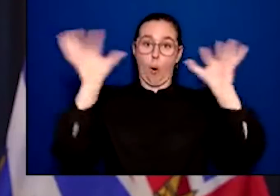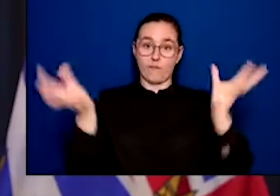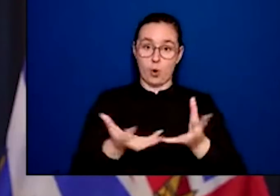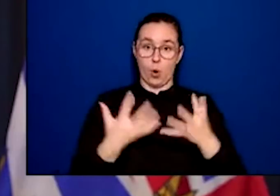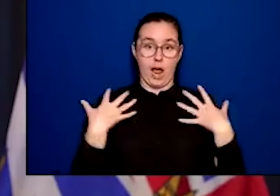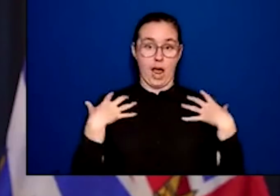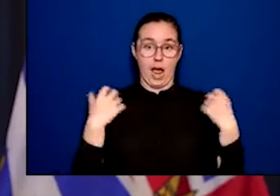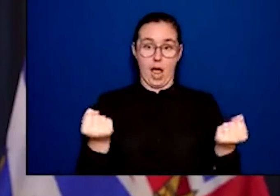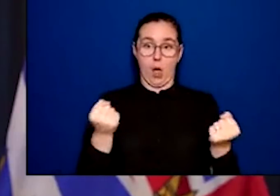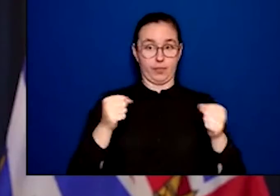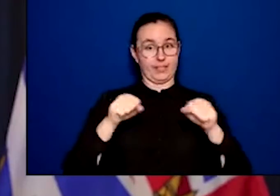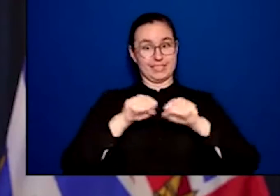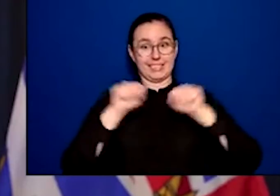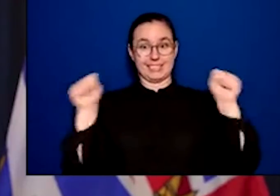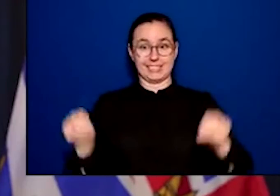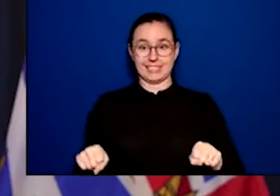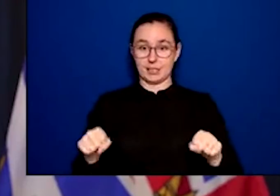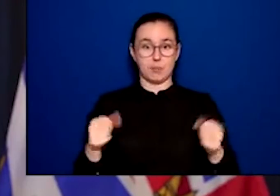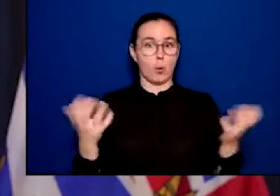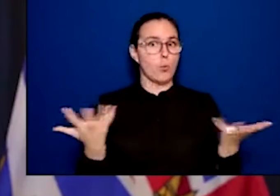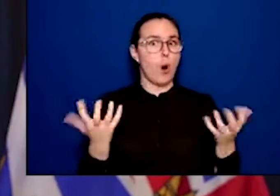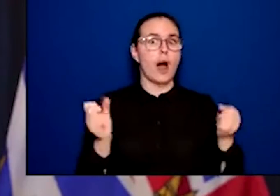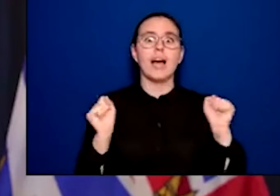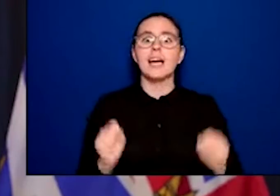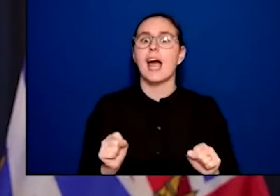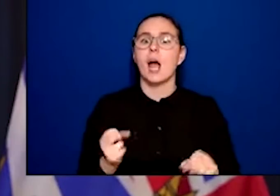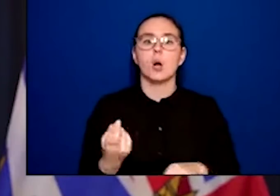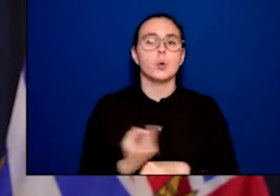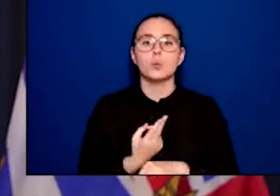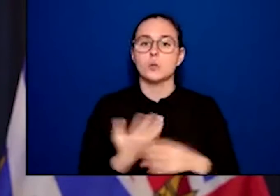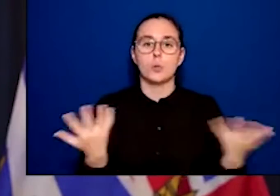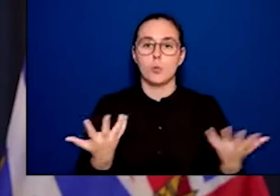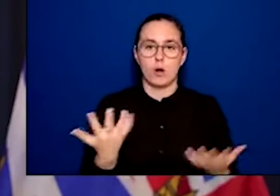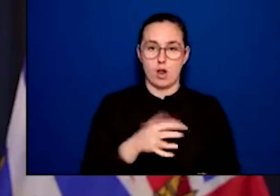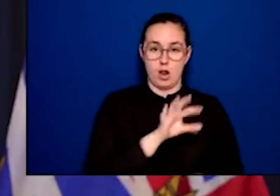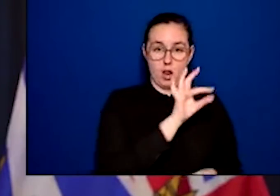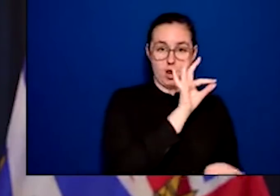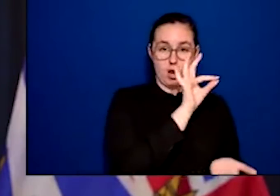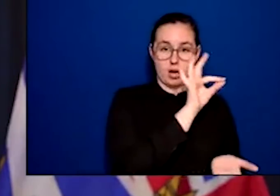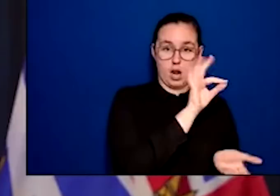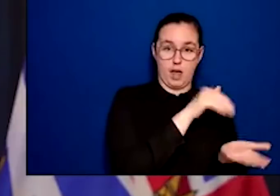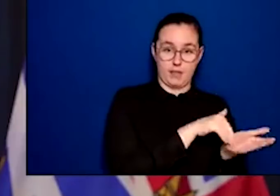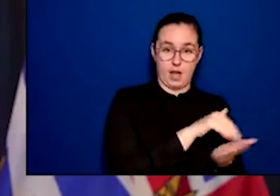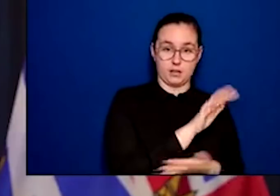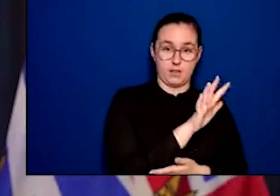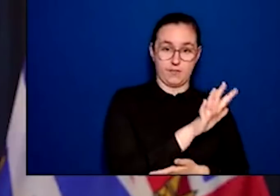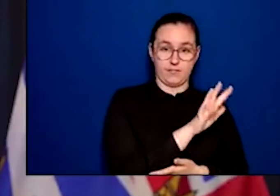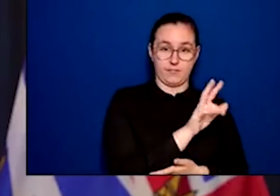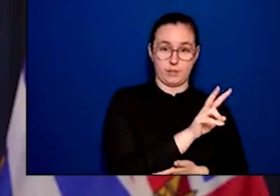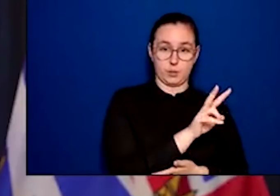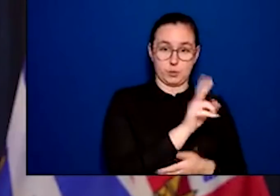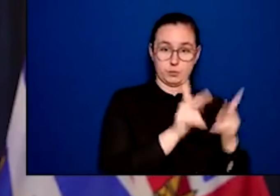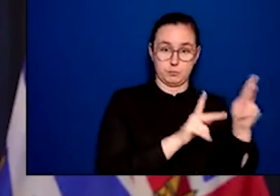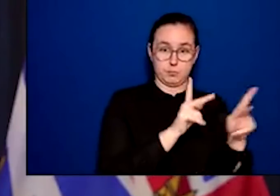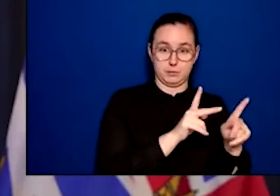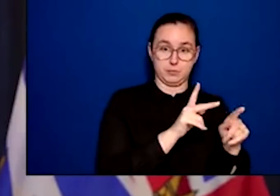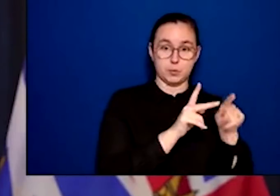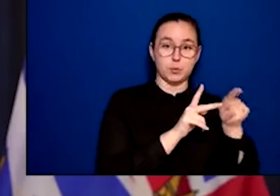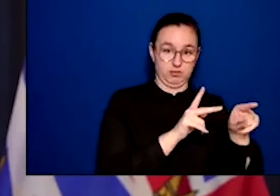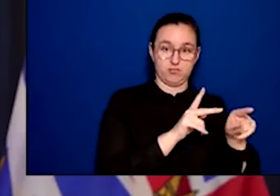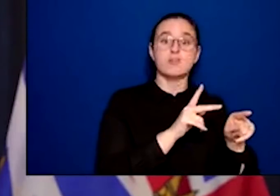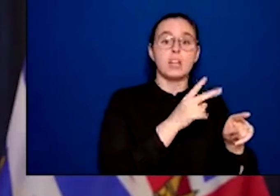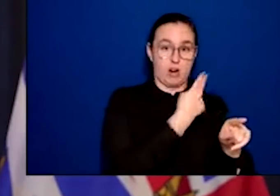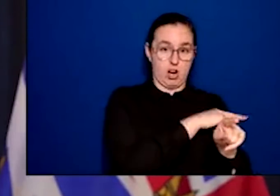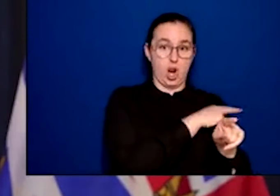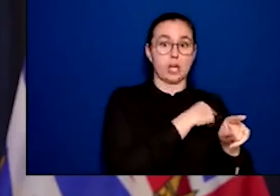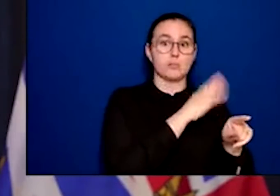capacity, as of today, 9,052 people are in hospital overall in BC. That number on